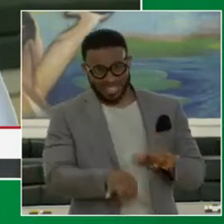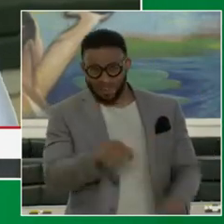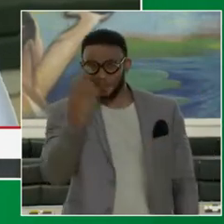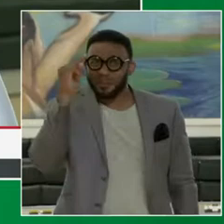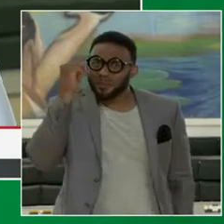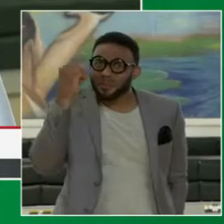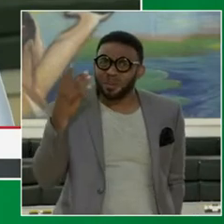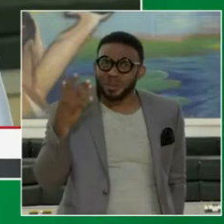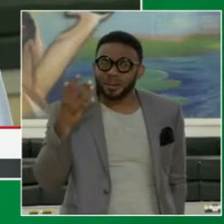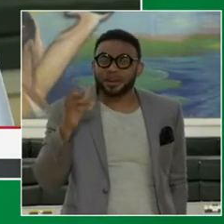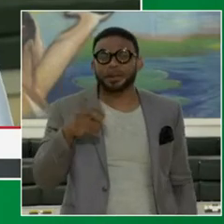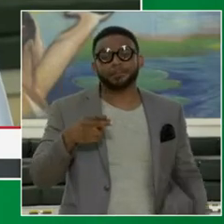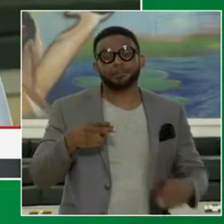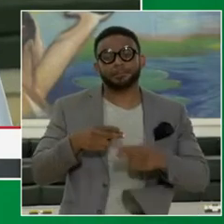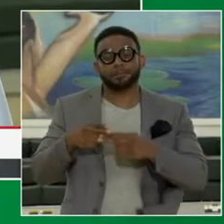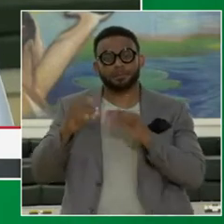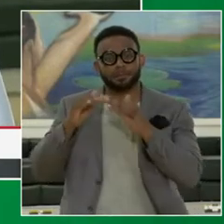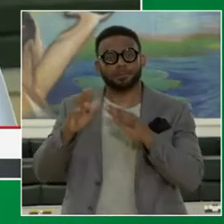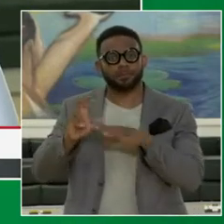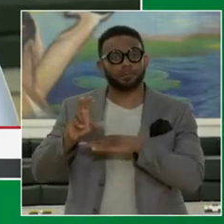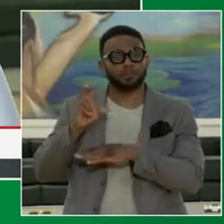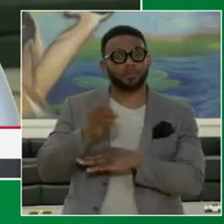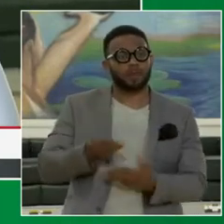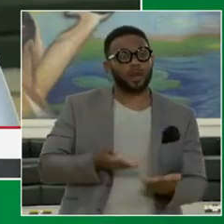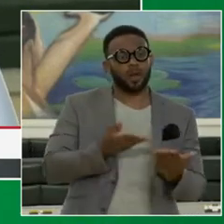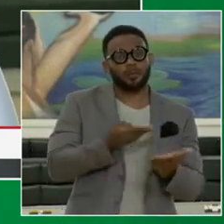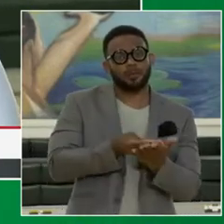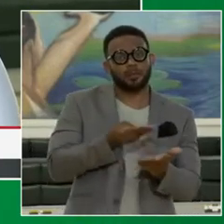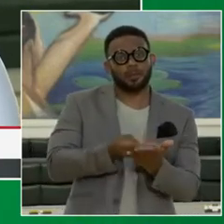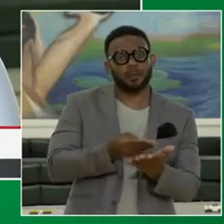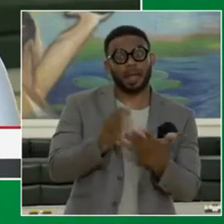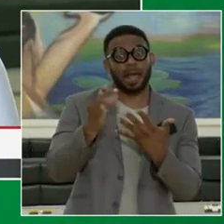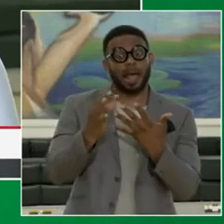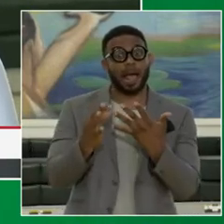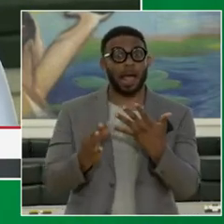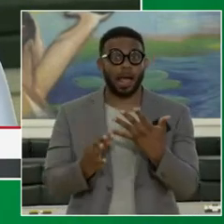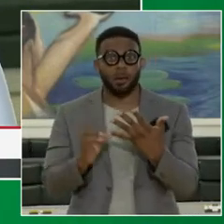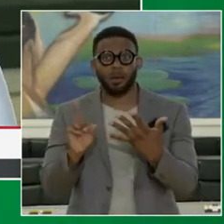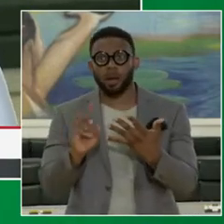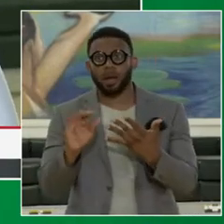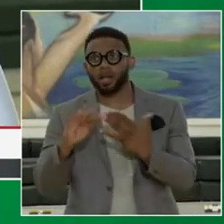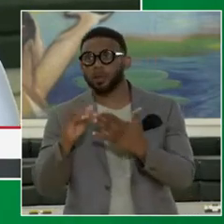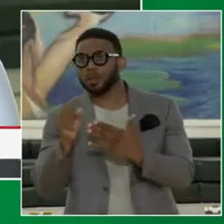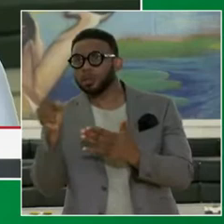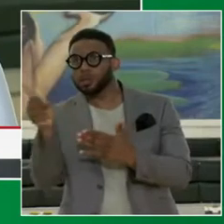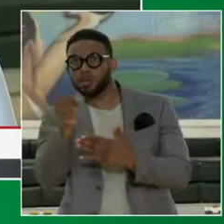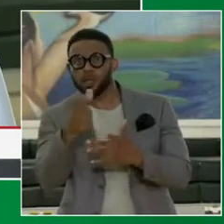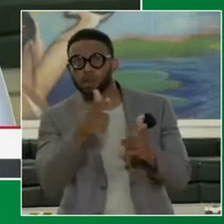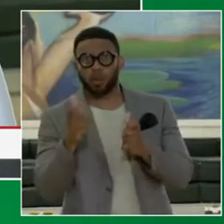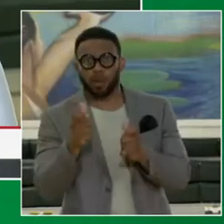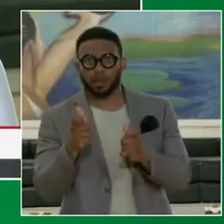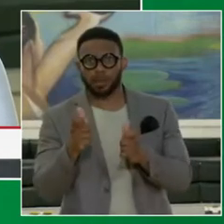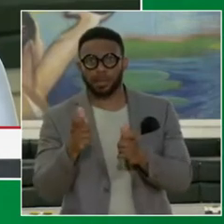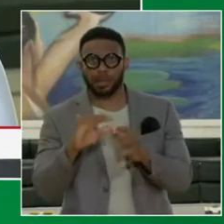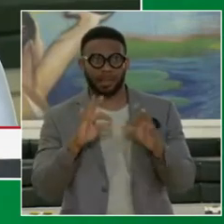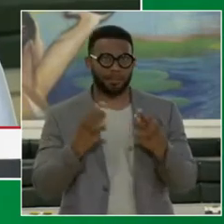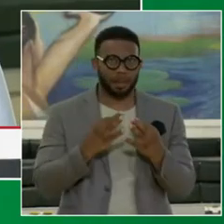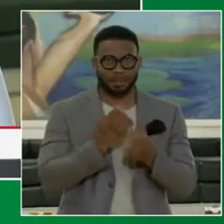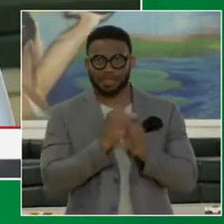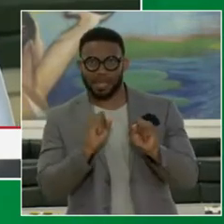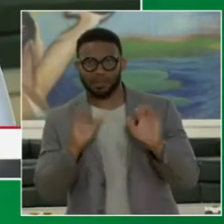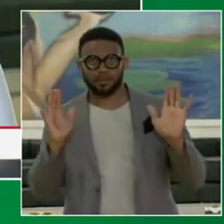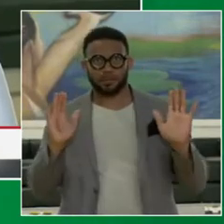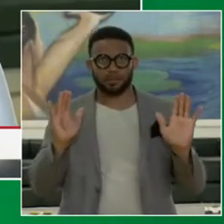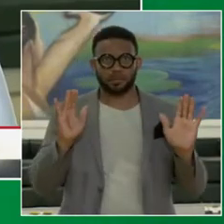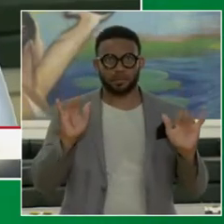this temporary housing is going to do is offer us some options about where we can move people quickly and their families quickly